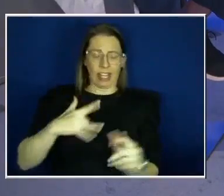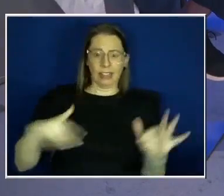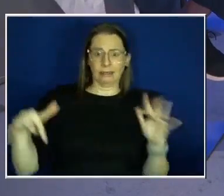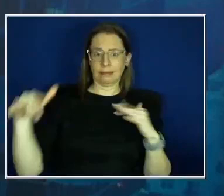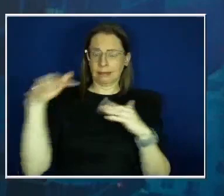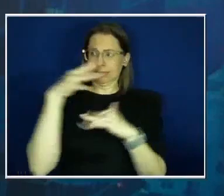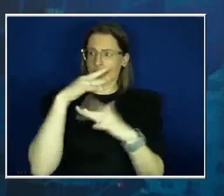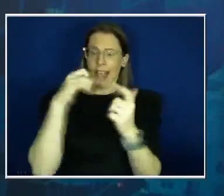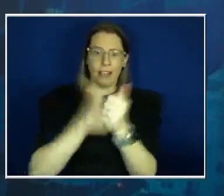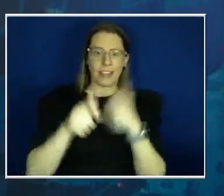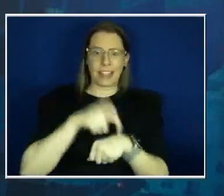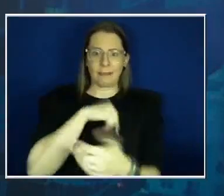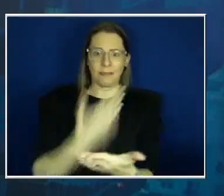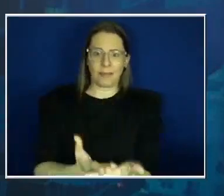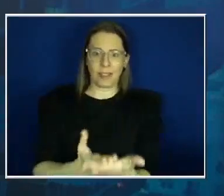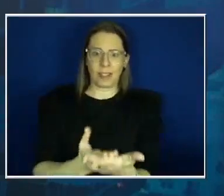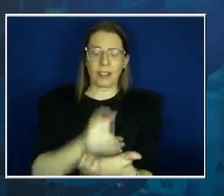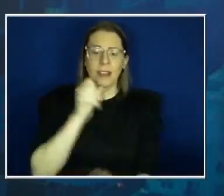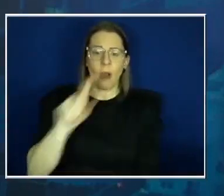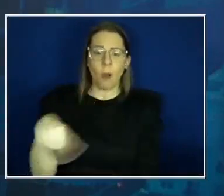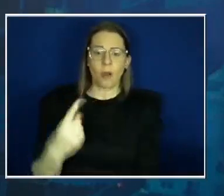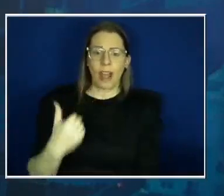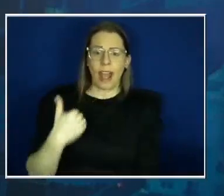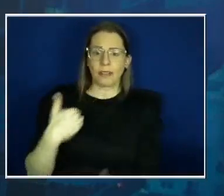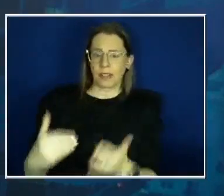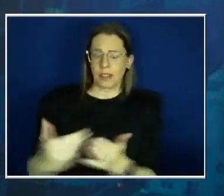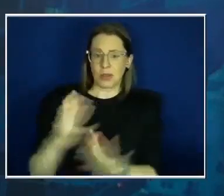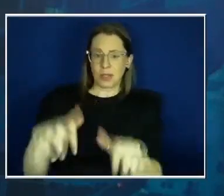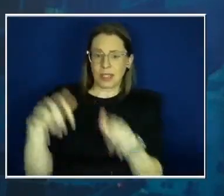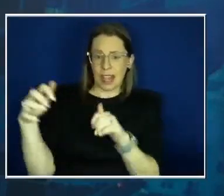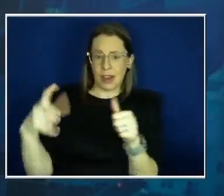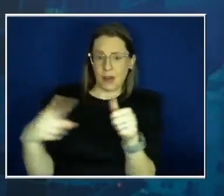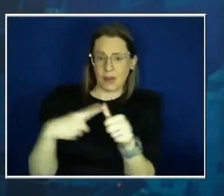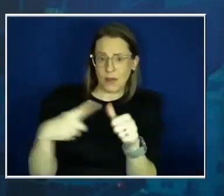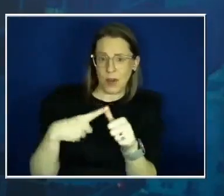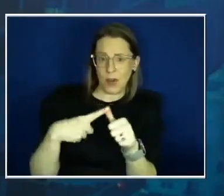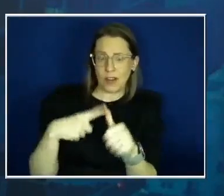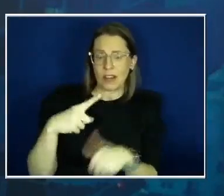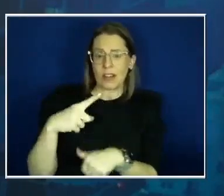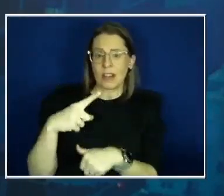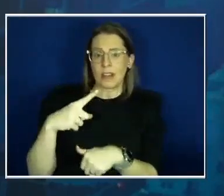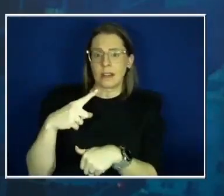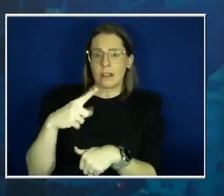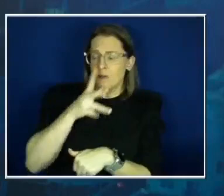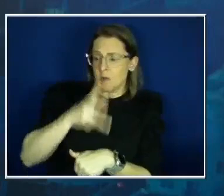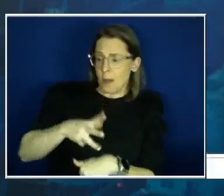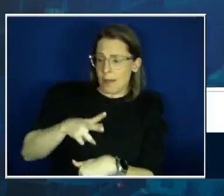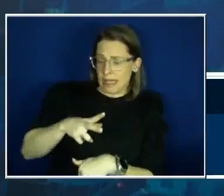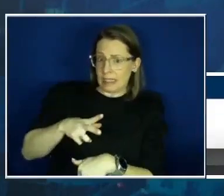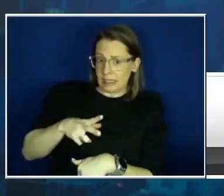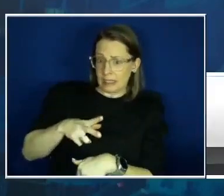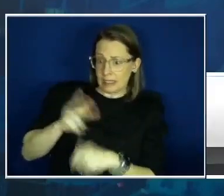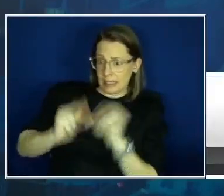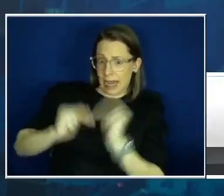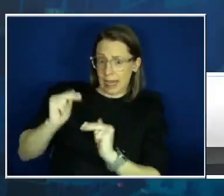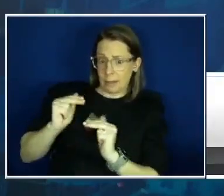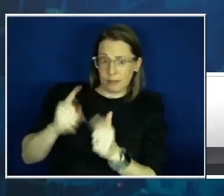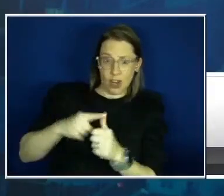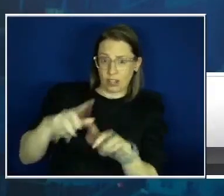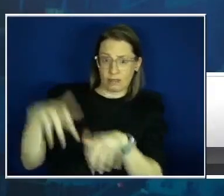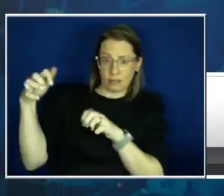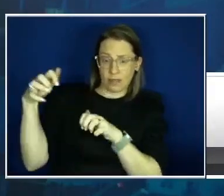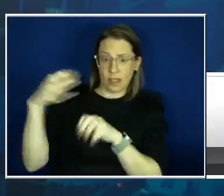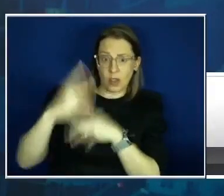there. You know, not only do we have the new stadium, right, the first purpose-built women's stadium in the world, but you can feel the